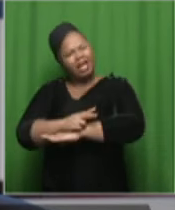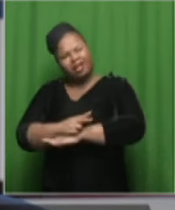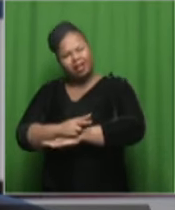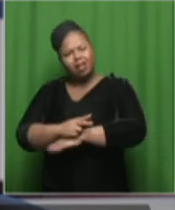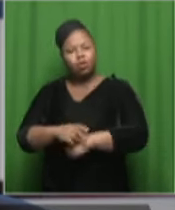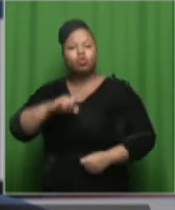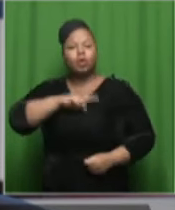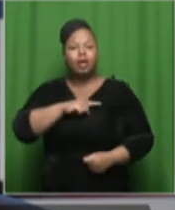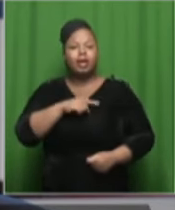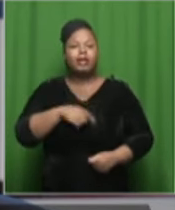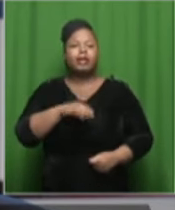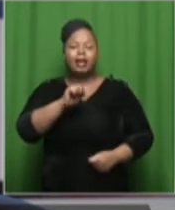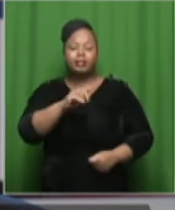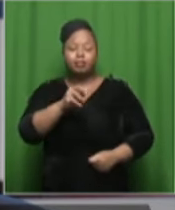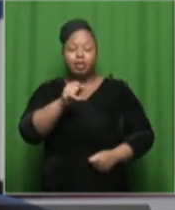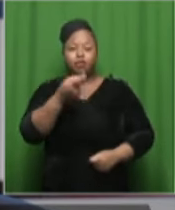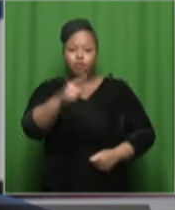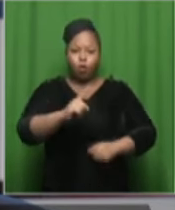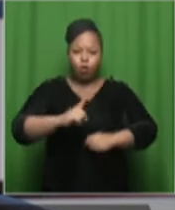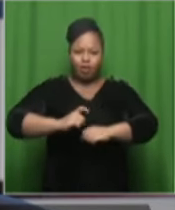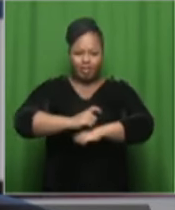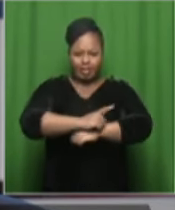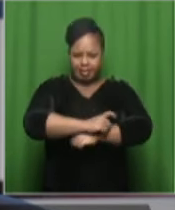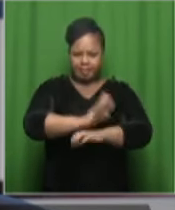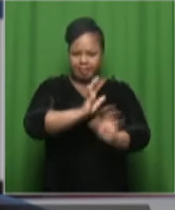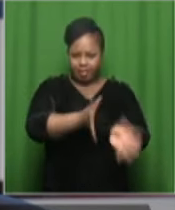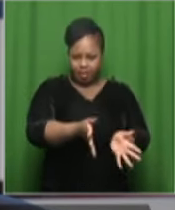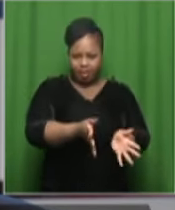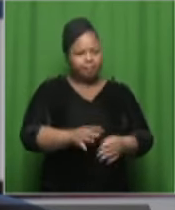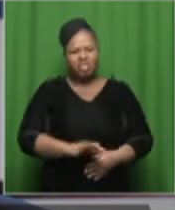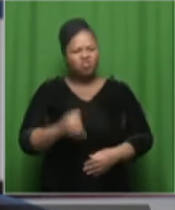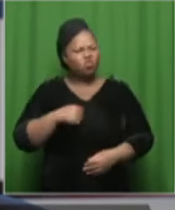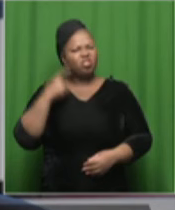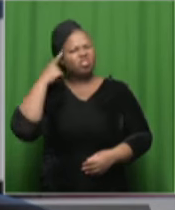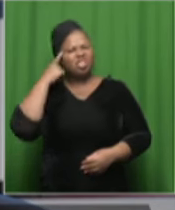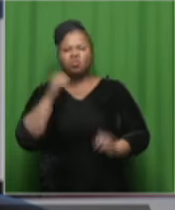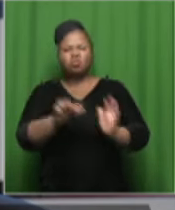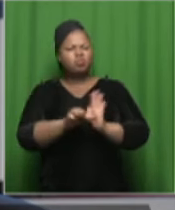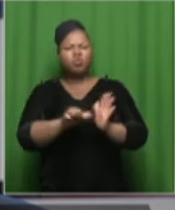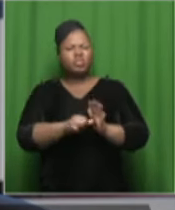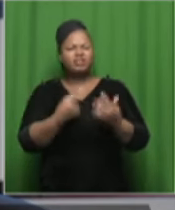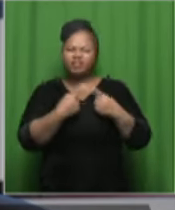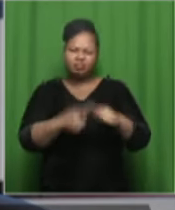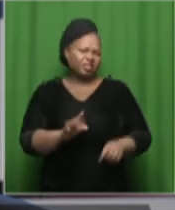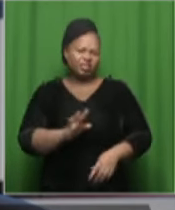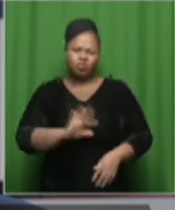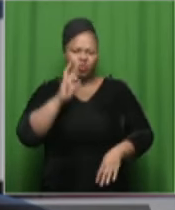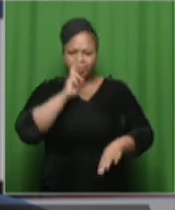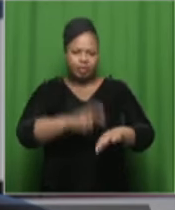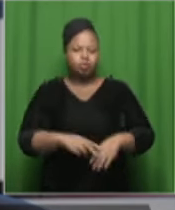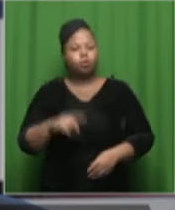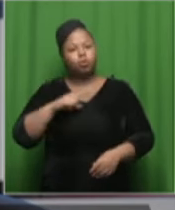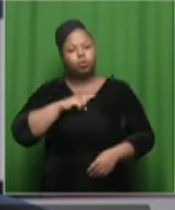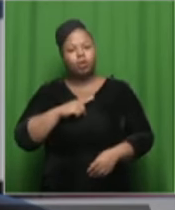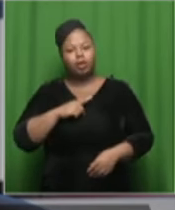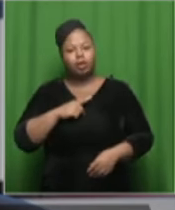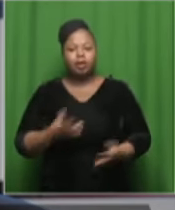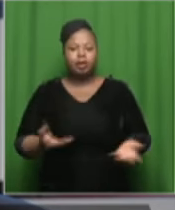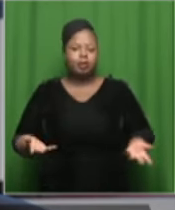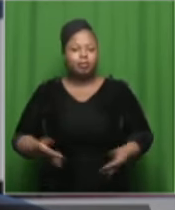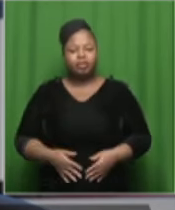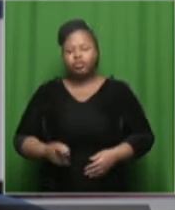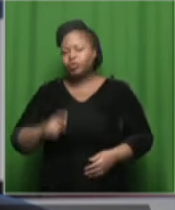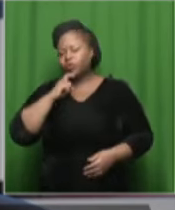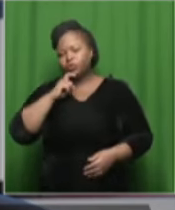So understand if your doctor says he doesn't think antibiotics are necessary, don't take them unnecessarily, because it's the unnecessary use